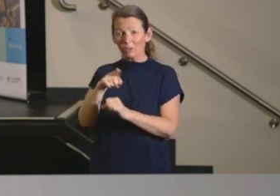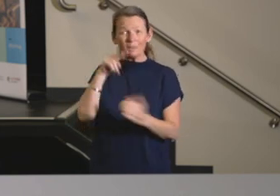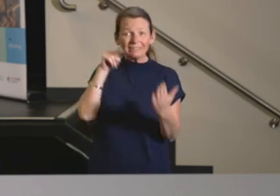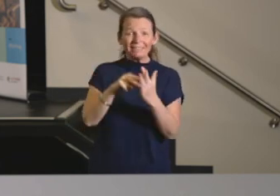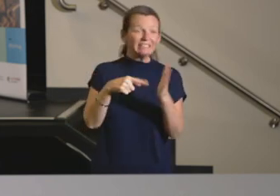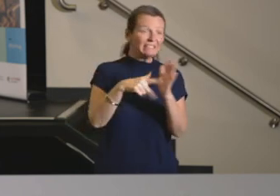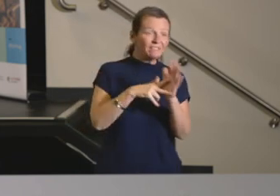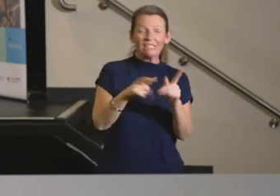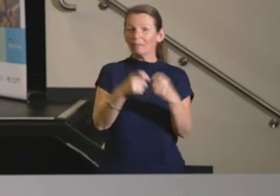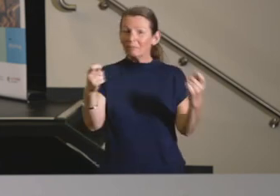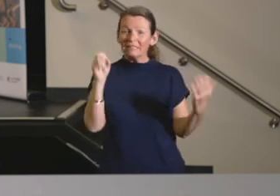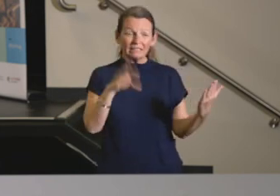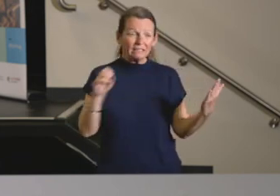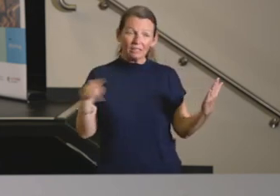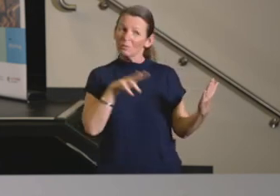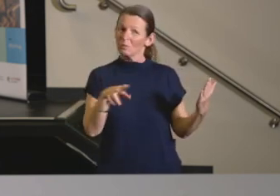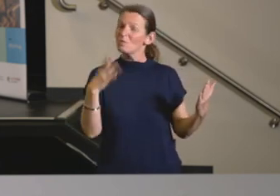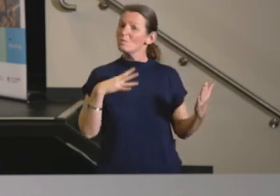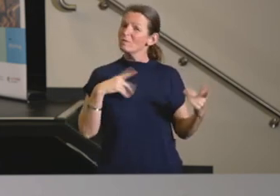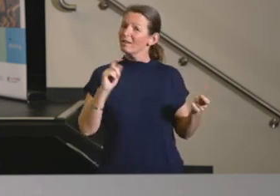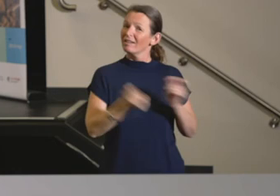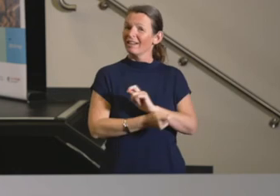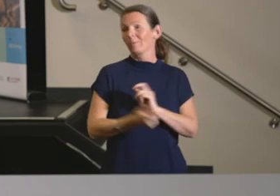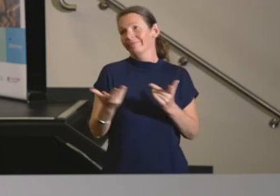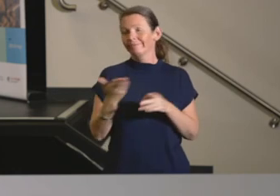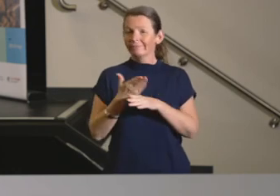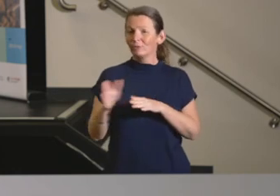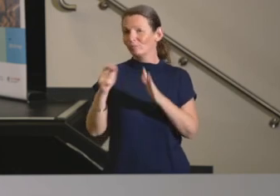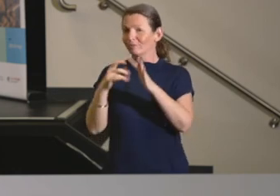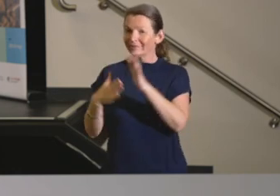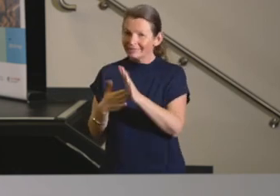it's, 2 weeks ago we had a new prime minister.